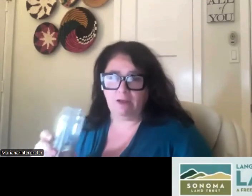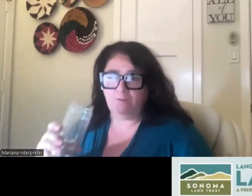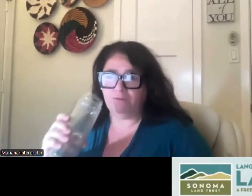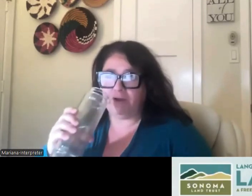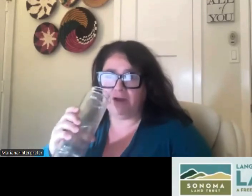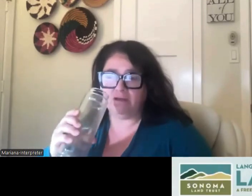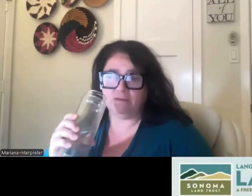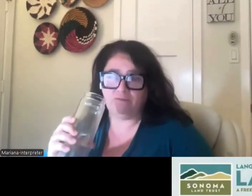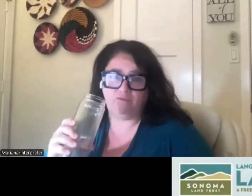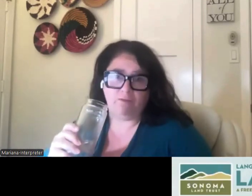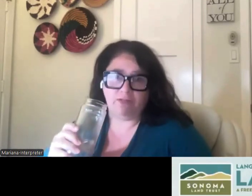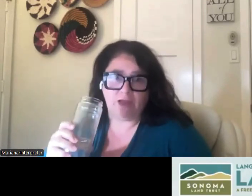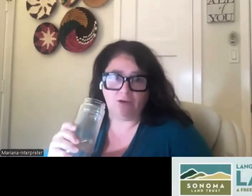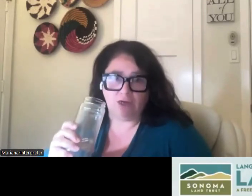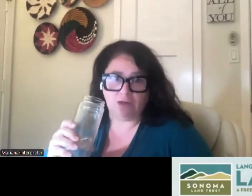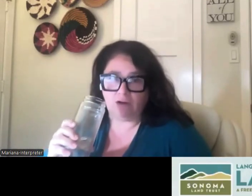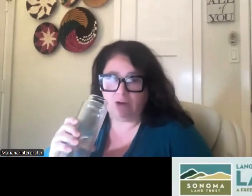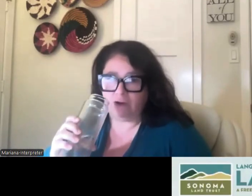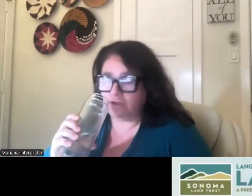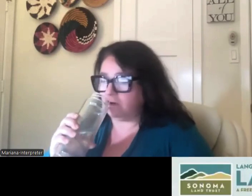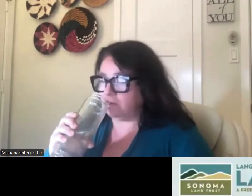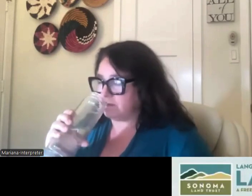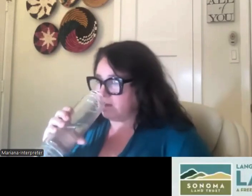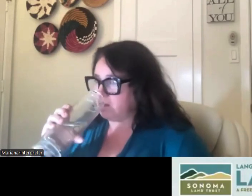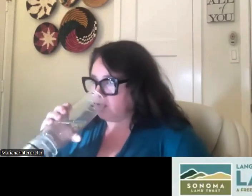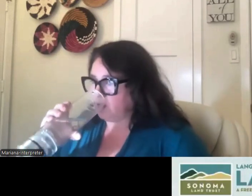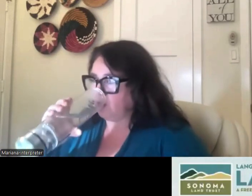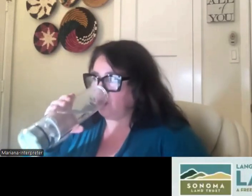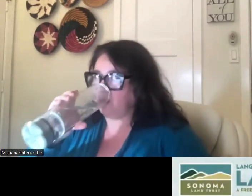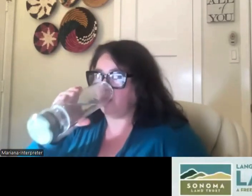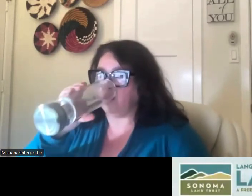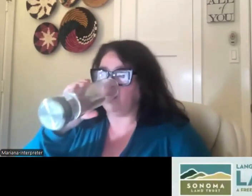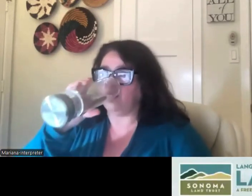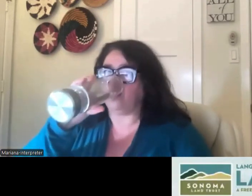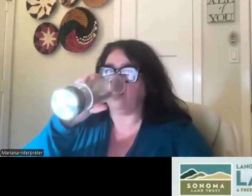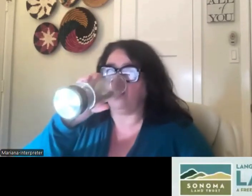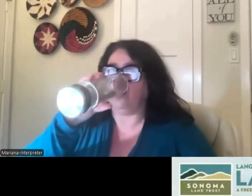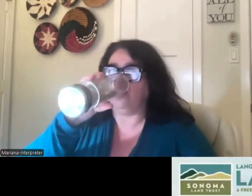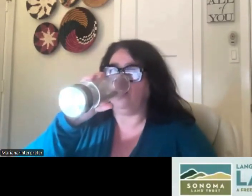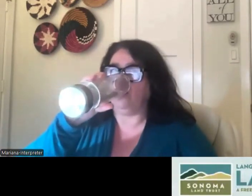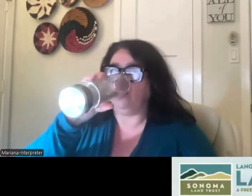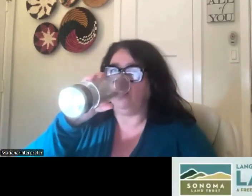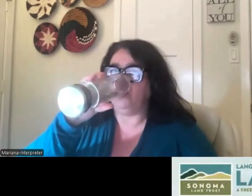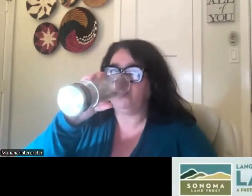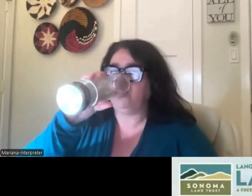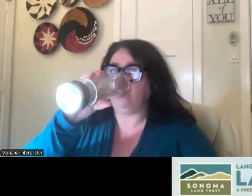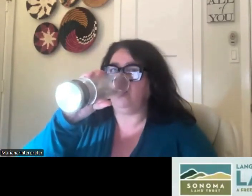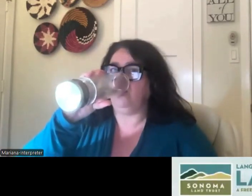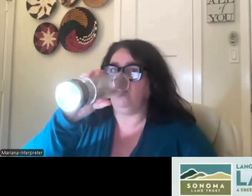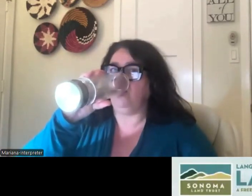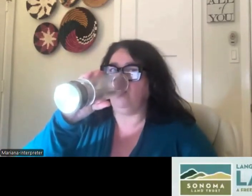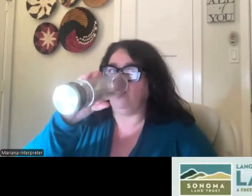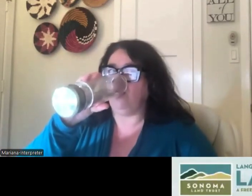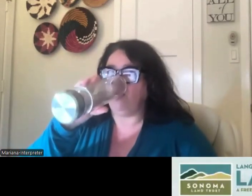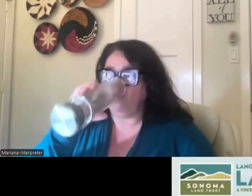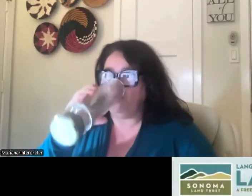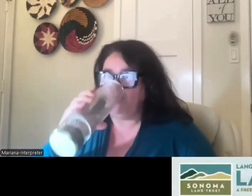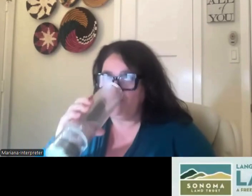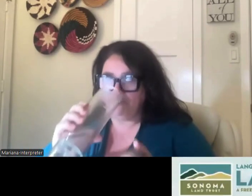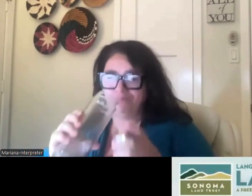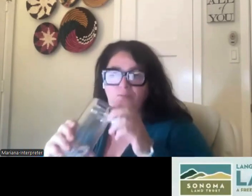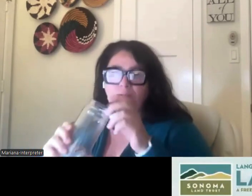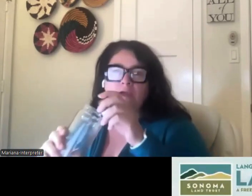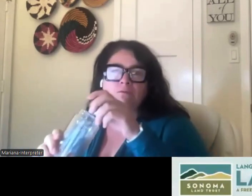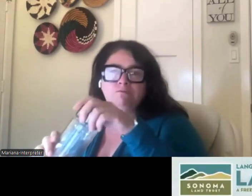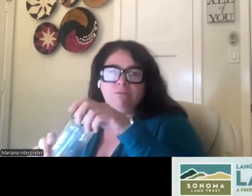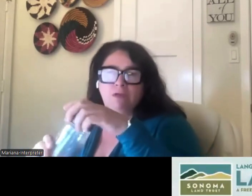increasing the effect. We see it again increasing exponentially. Yeah, and I'll just quickly add